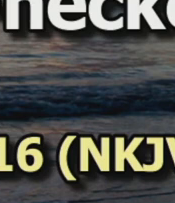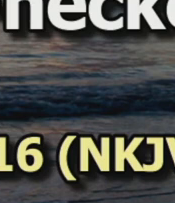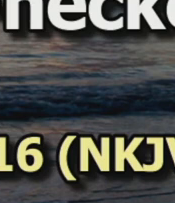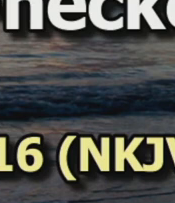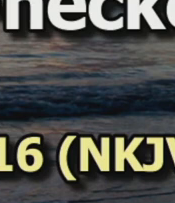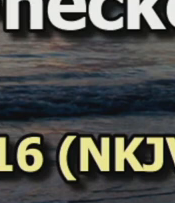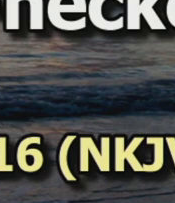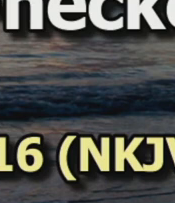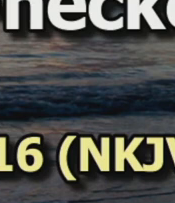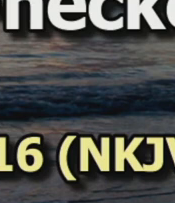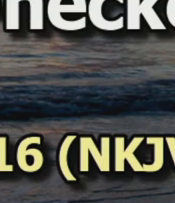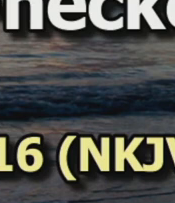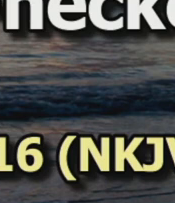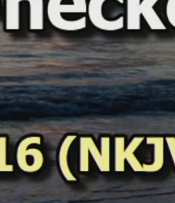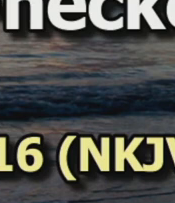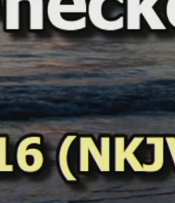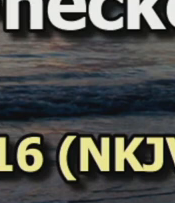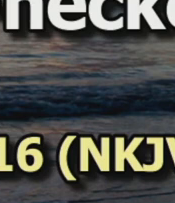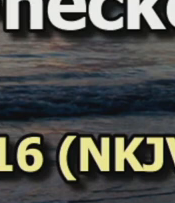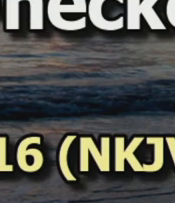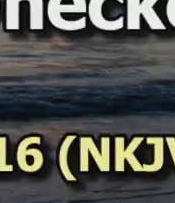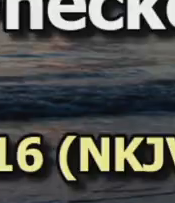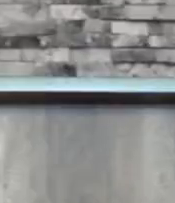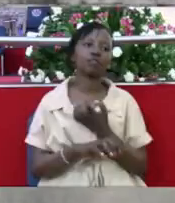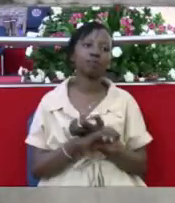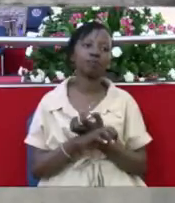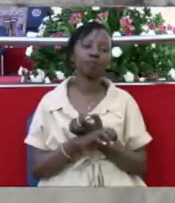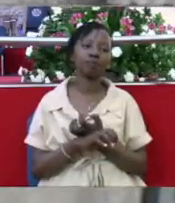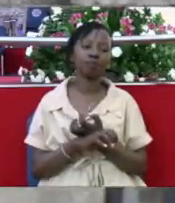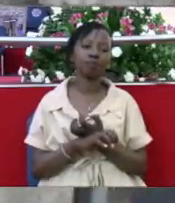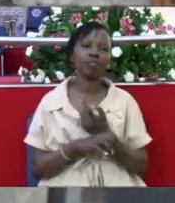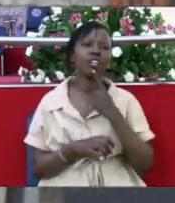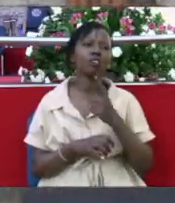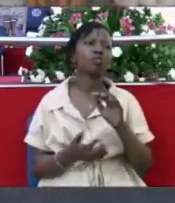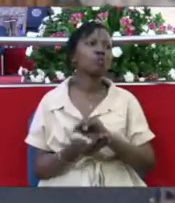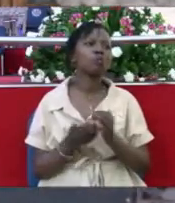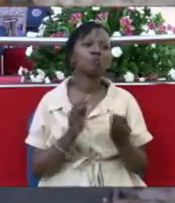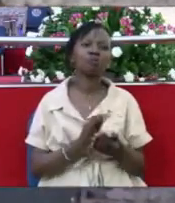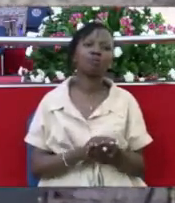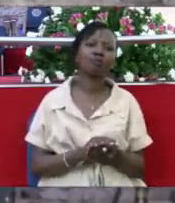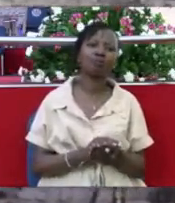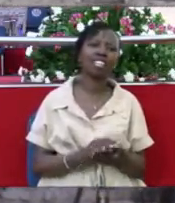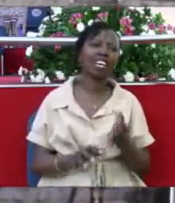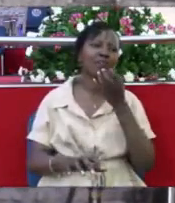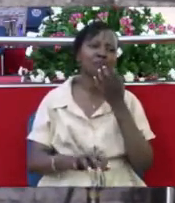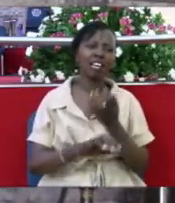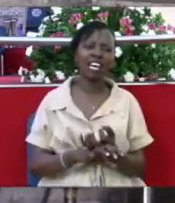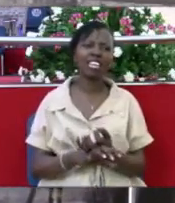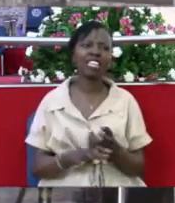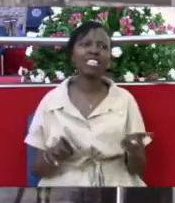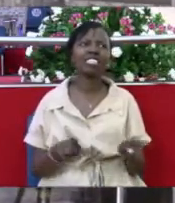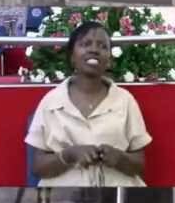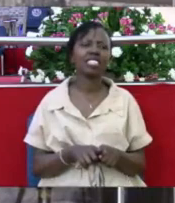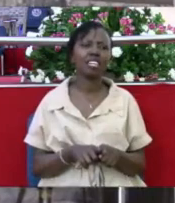heart. Inakausha ama inafanya mioyo yetu kuwa migumu. And so we become stubborn. Basi tunakuwa wasumbufu. We become stubborn